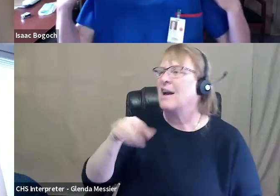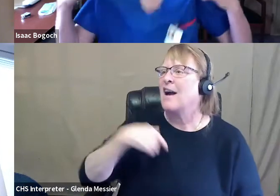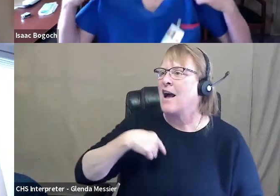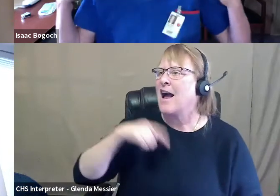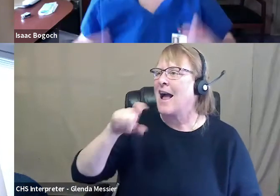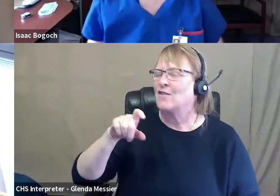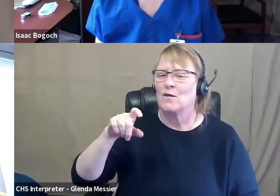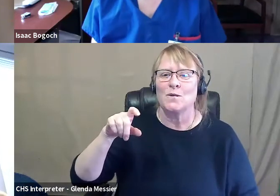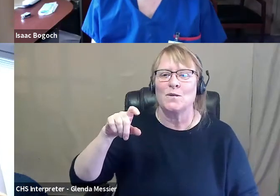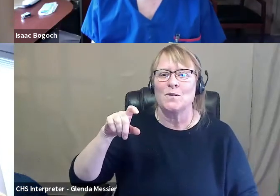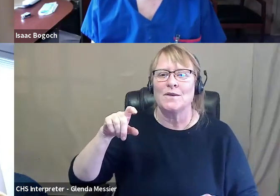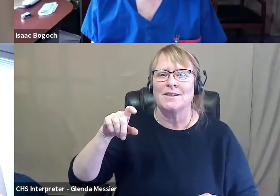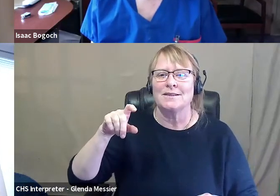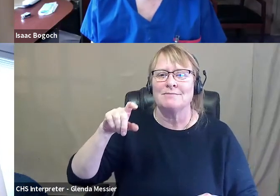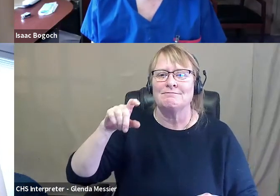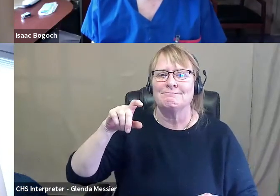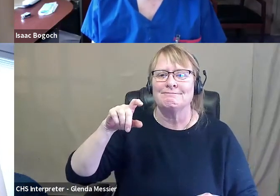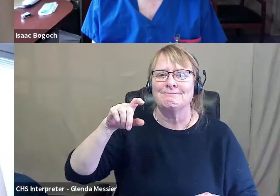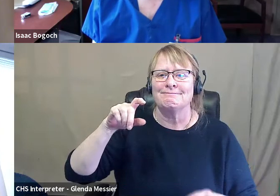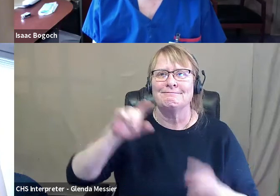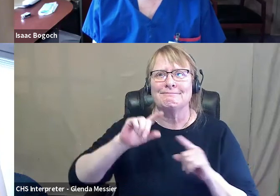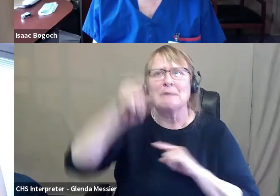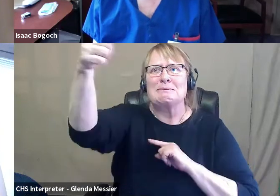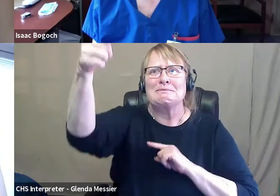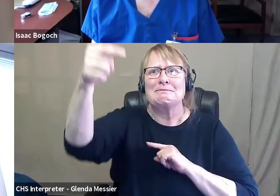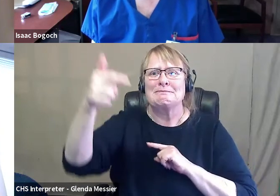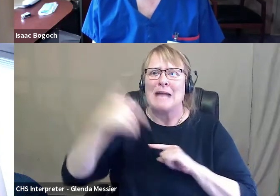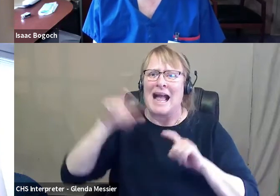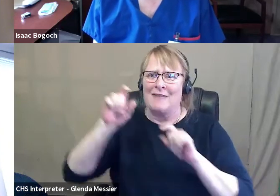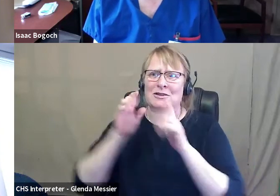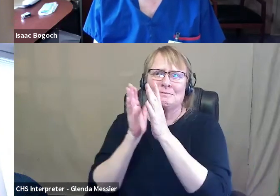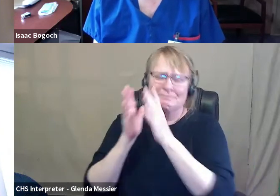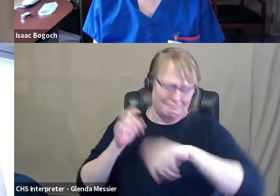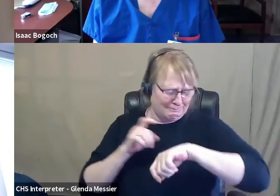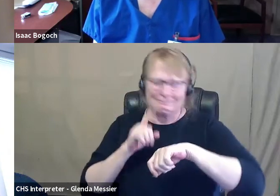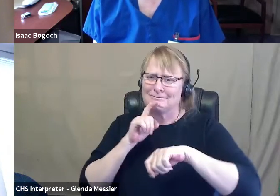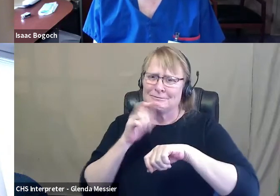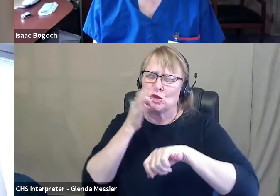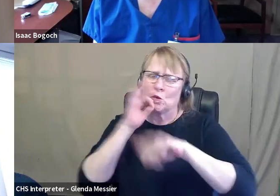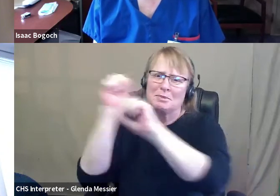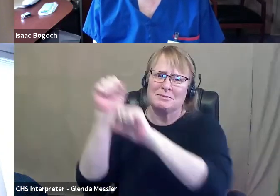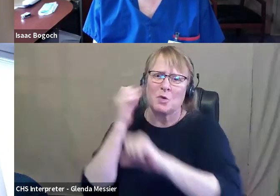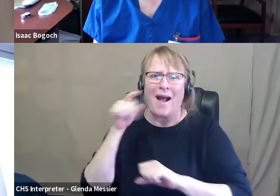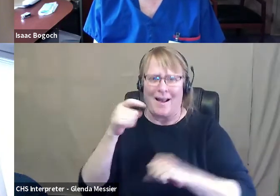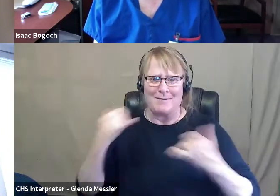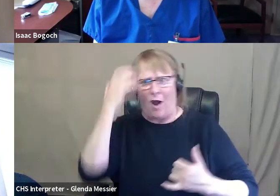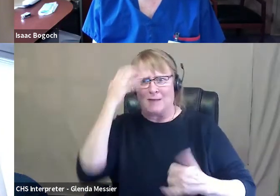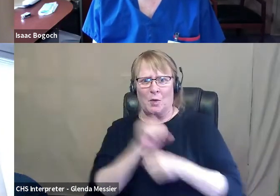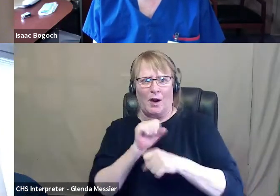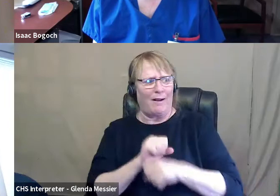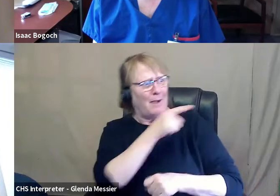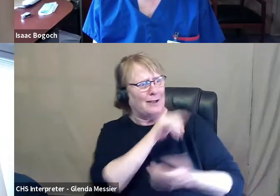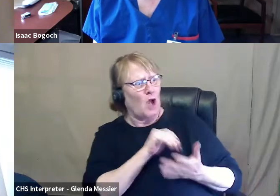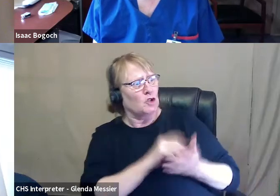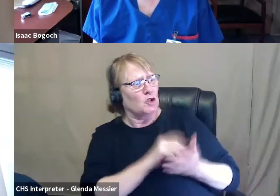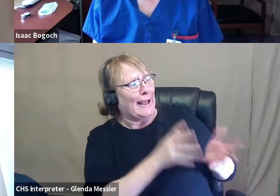As you can tell, I'm on the hospital wards right now, so I actually have to run in a couple of minutes. But I don't need to leave Dr. Rashid high and dry